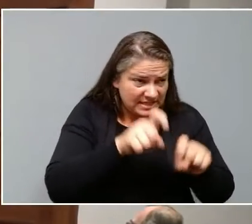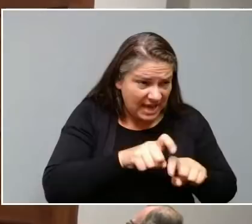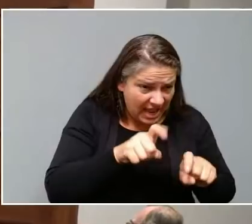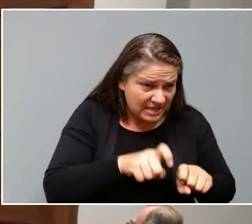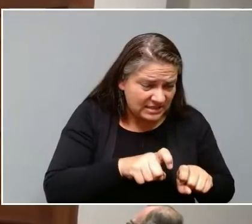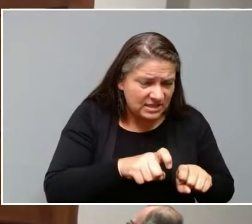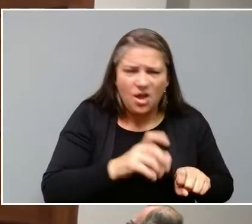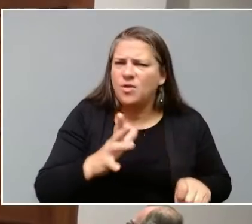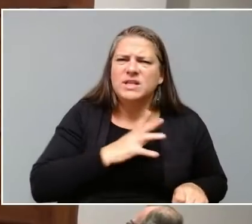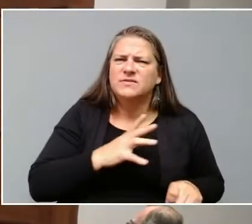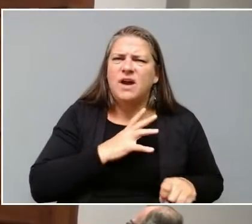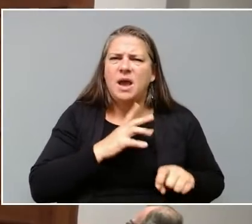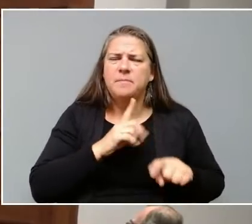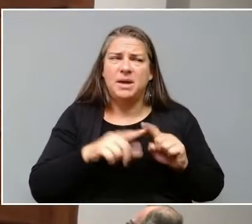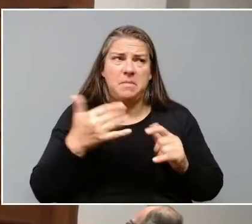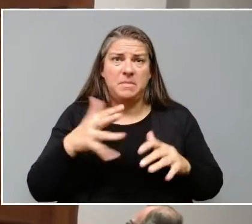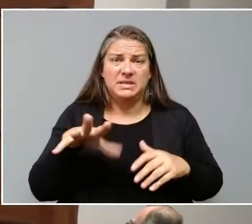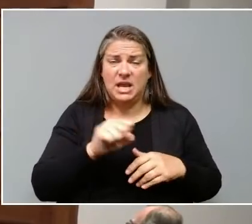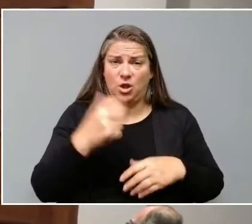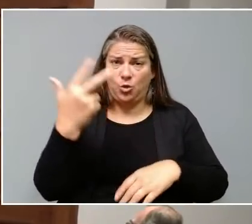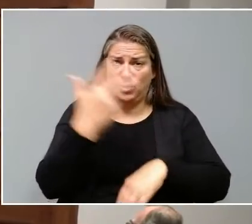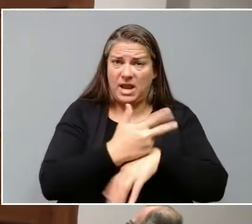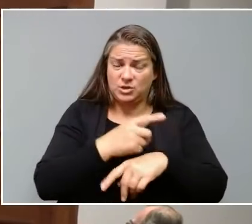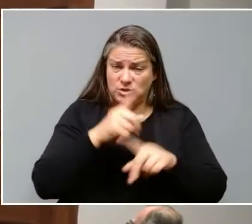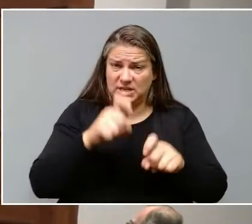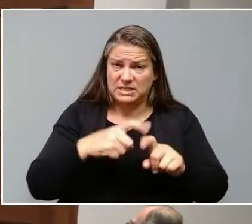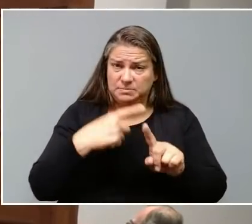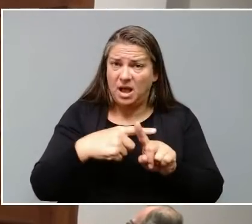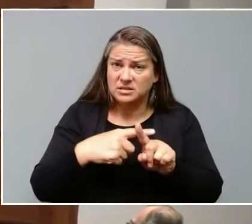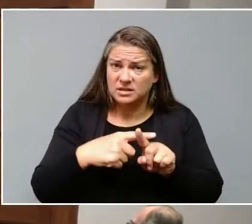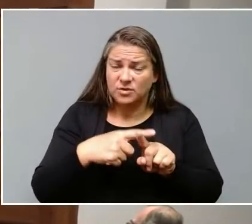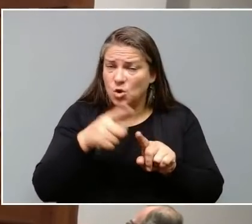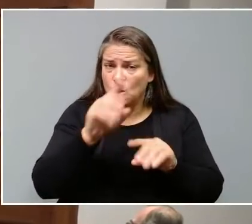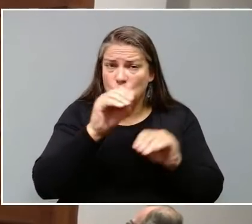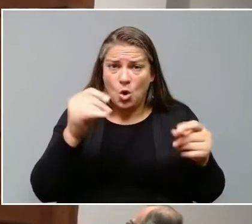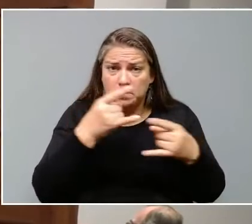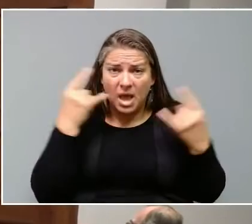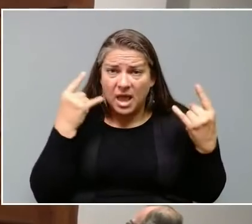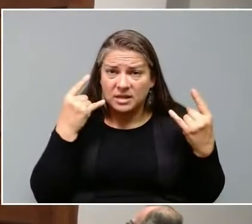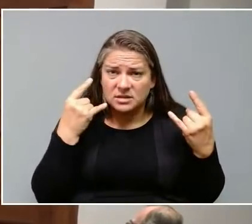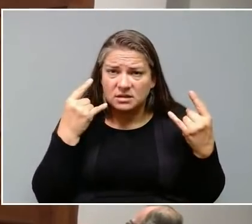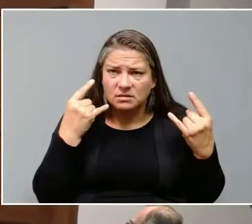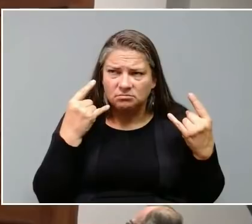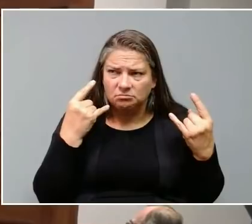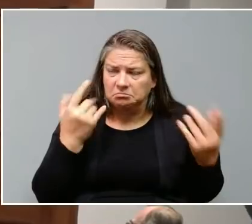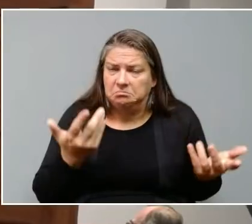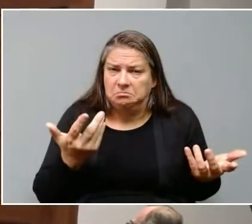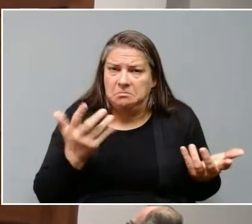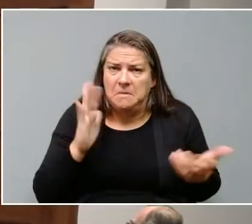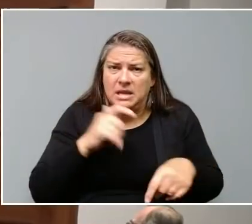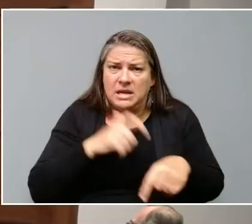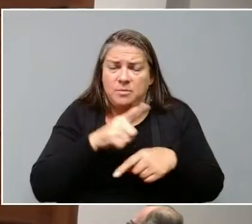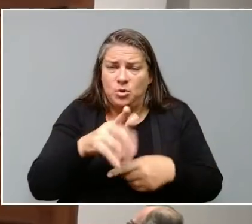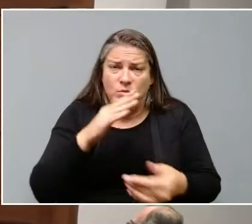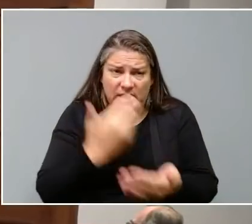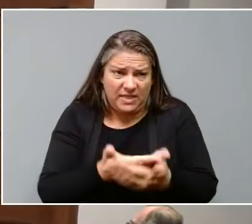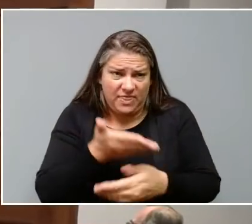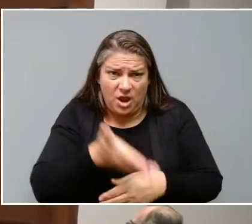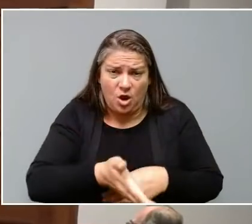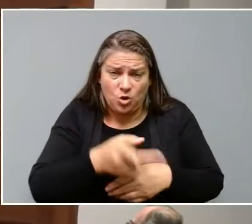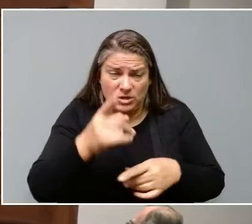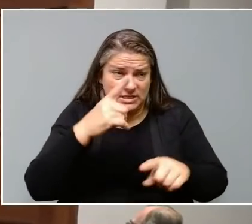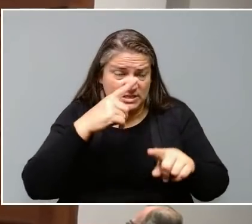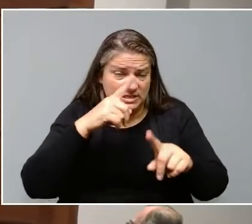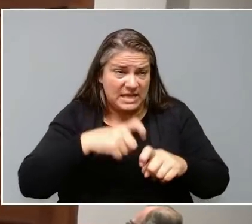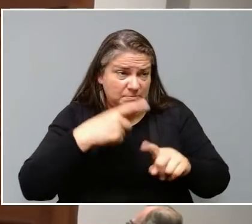But if it can take you 3 days to test positive and you're not having to wear a mask, my goodness, by the time you would finally test positive, how much exposure could you